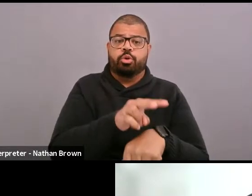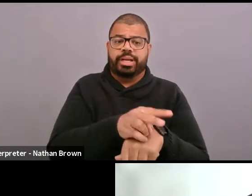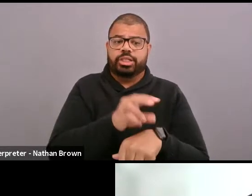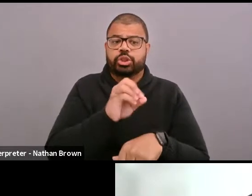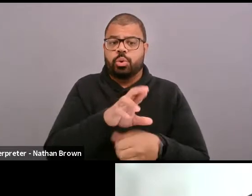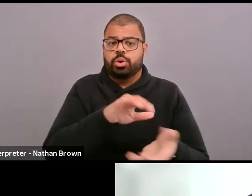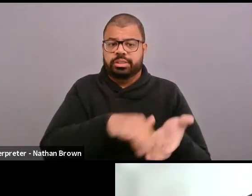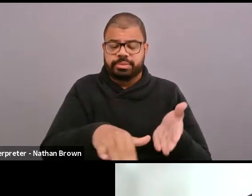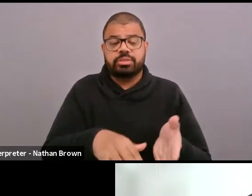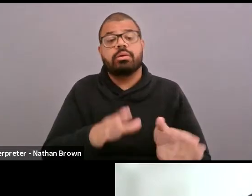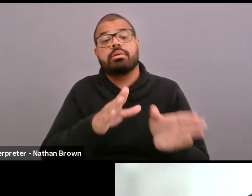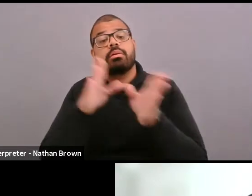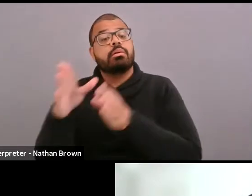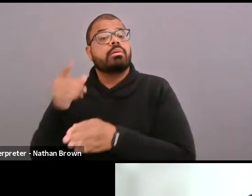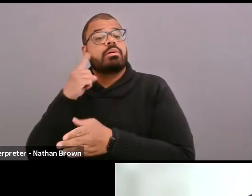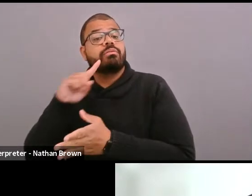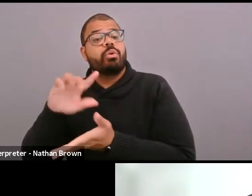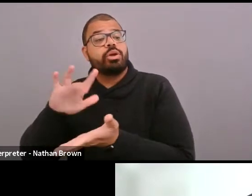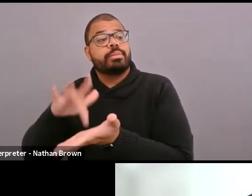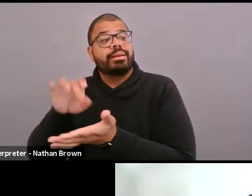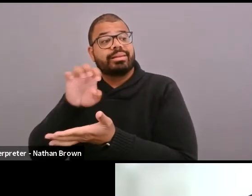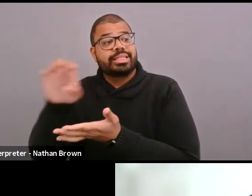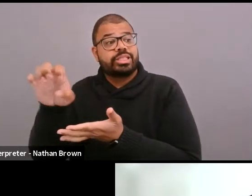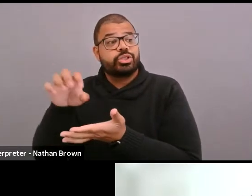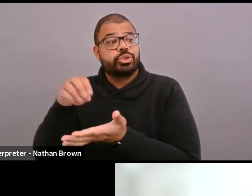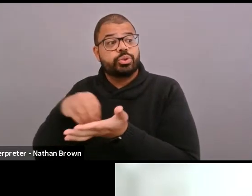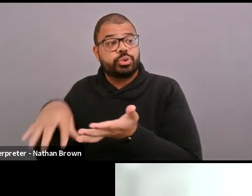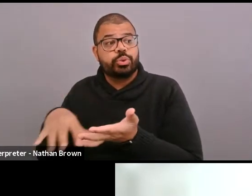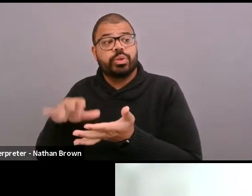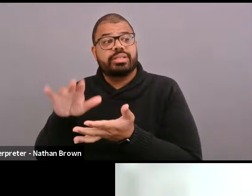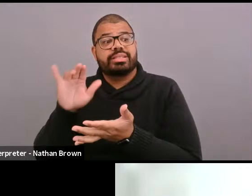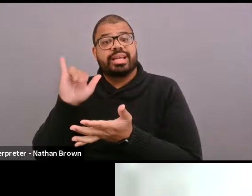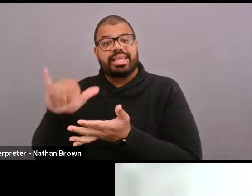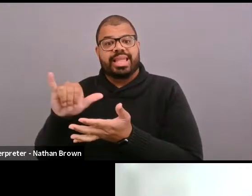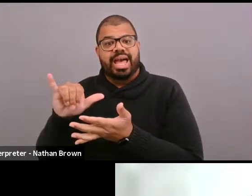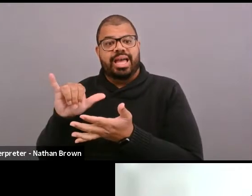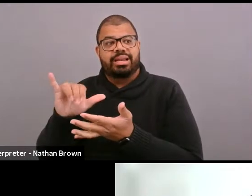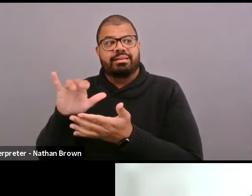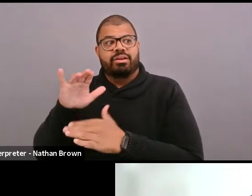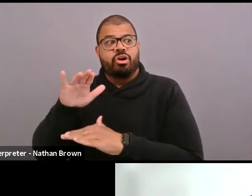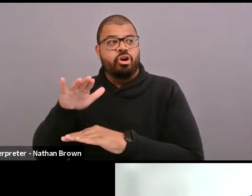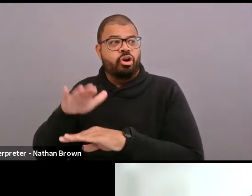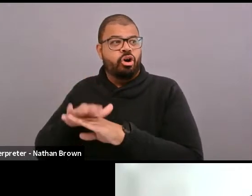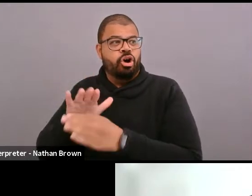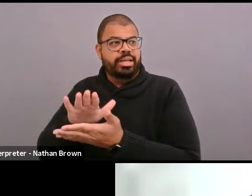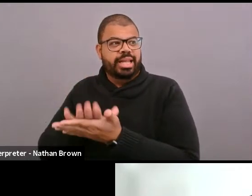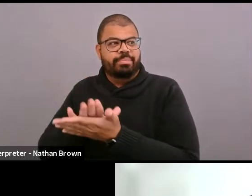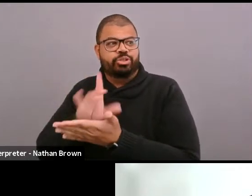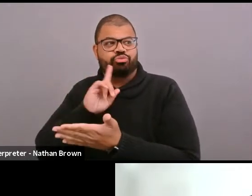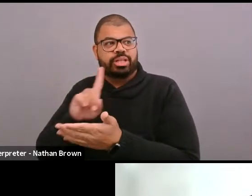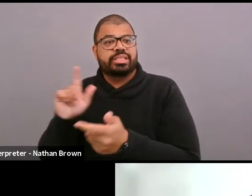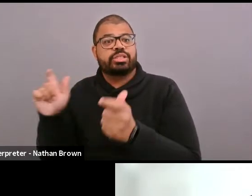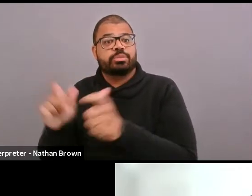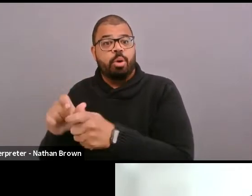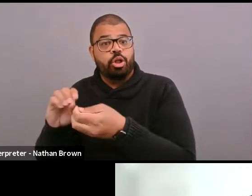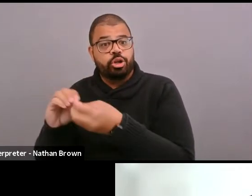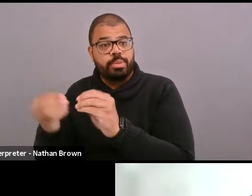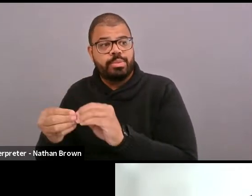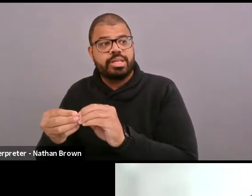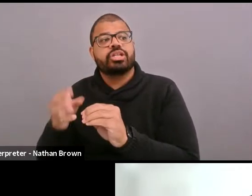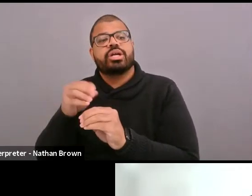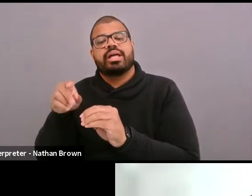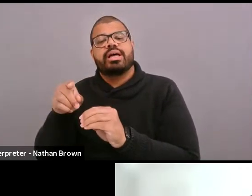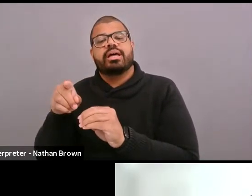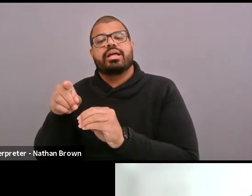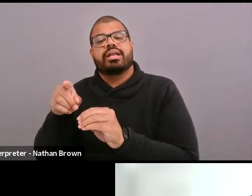our Middle Eastern students, that is a much smaller population on our campus, and they have a larger representation